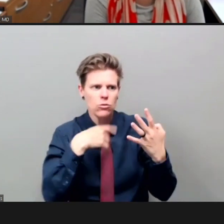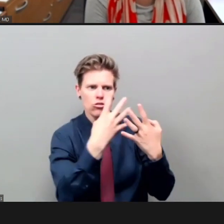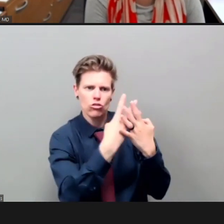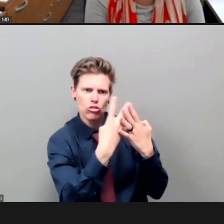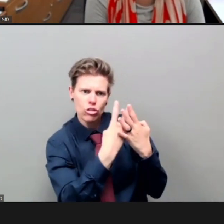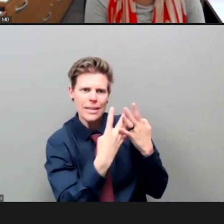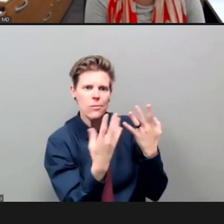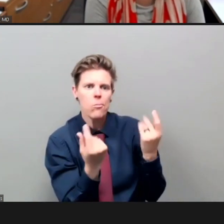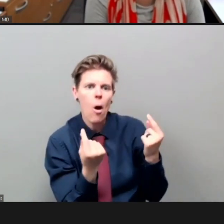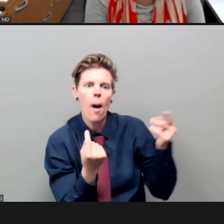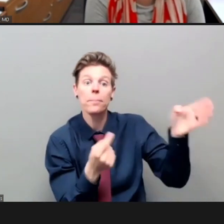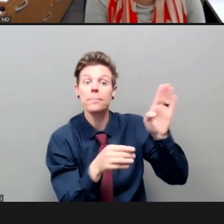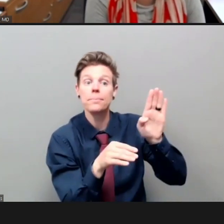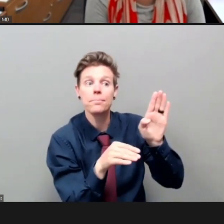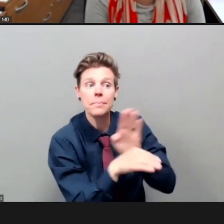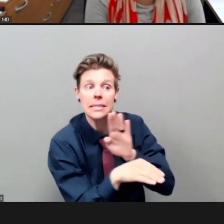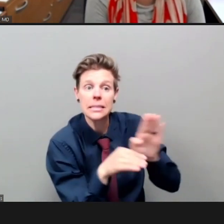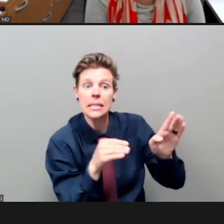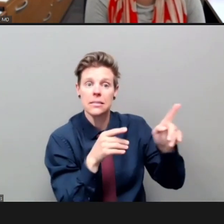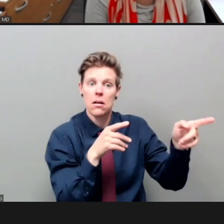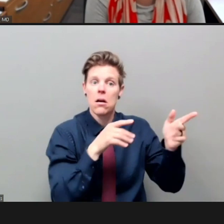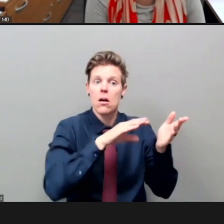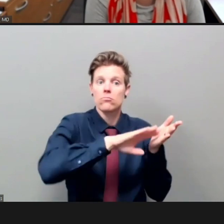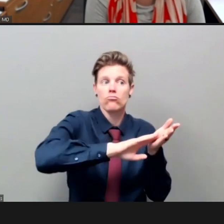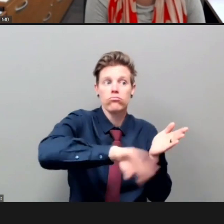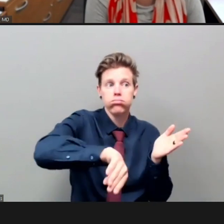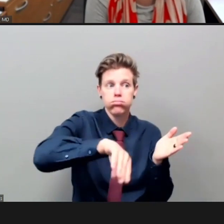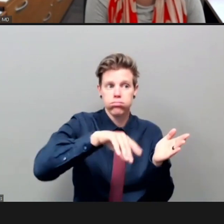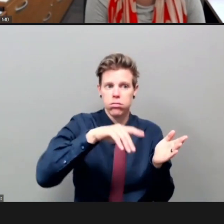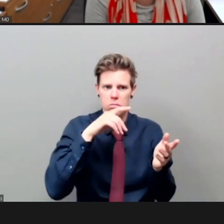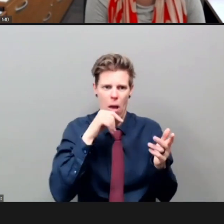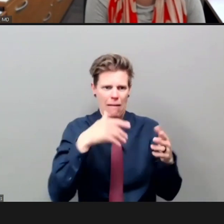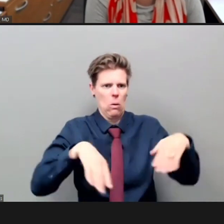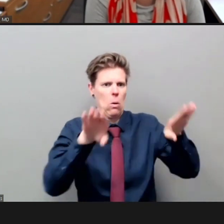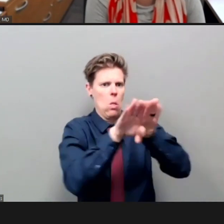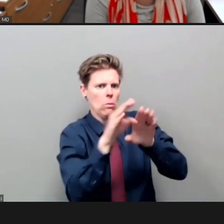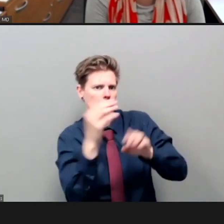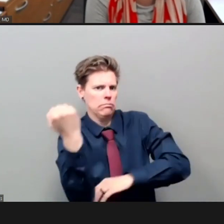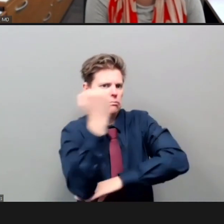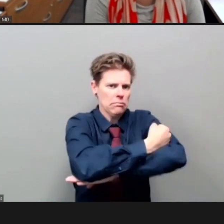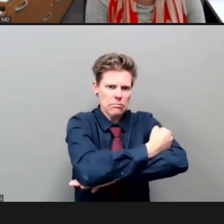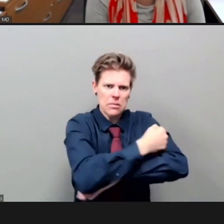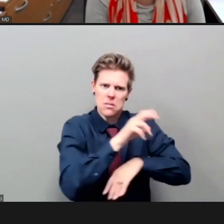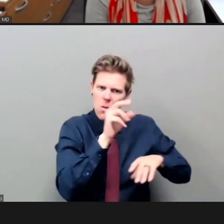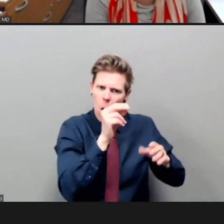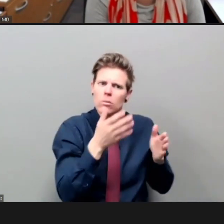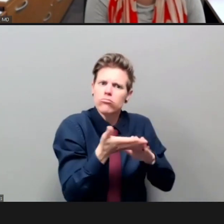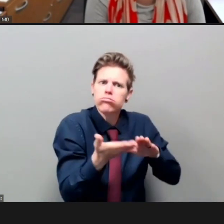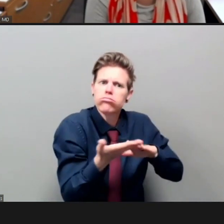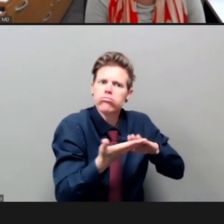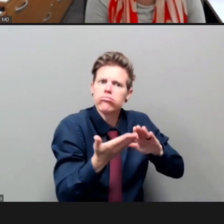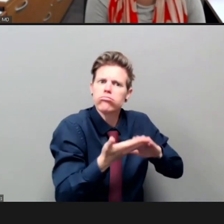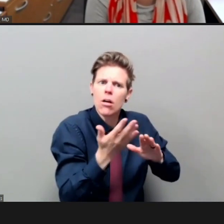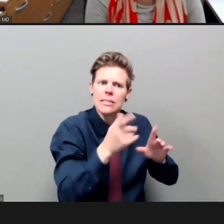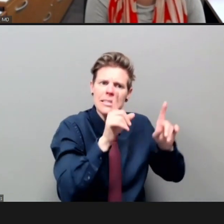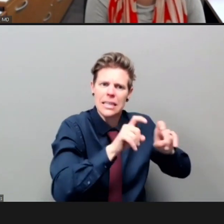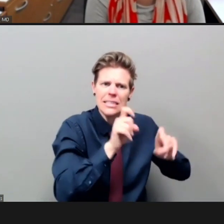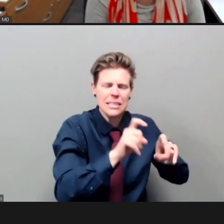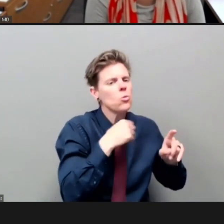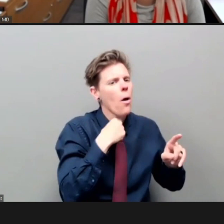looking at exempting those who've been vaccinated from that testing. On the other hand, in congregate